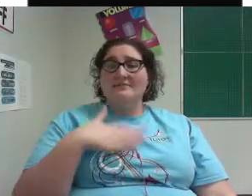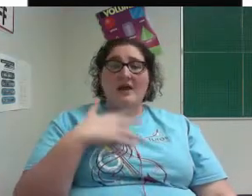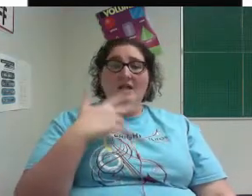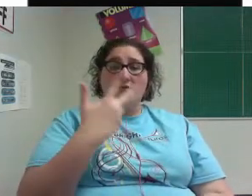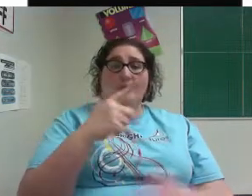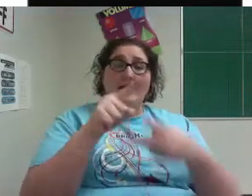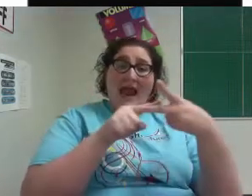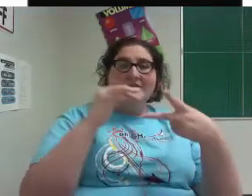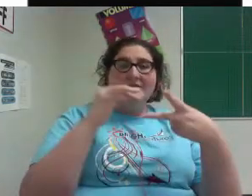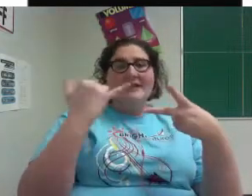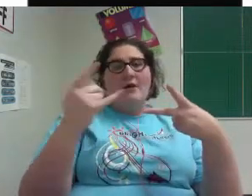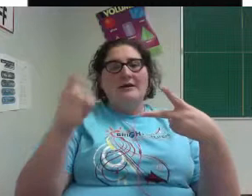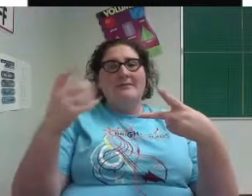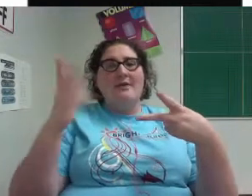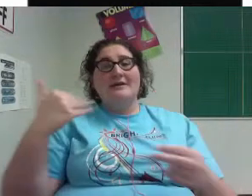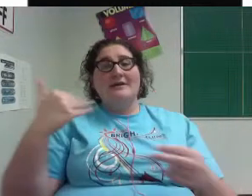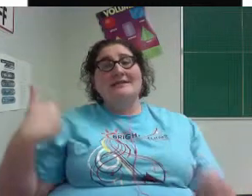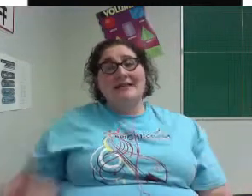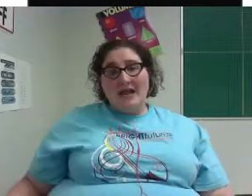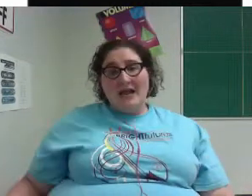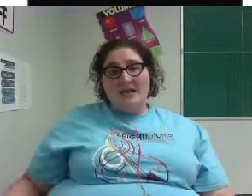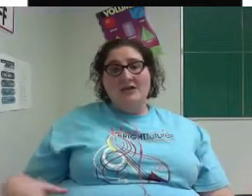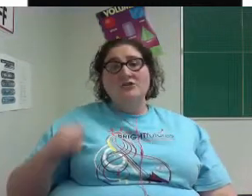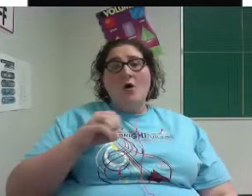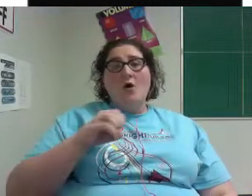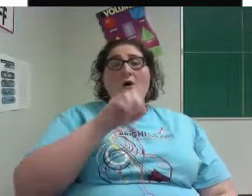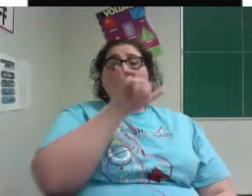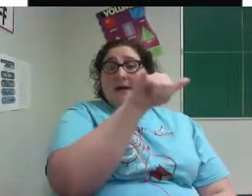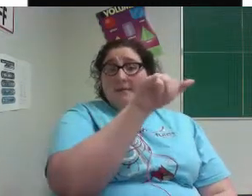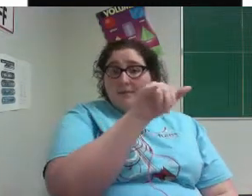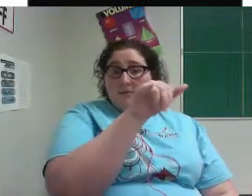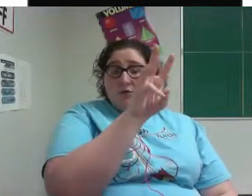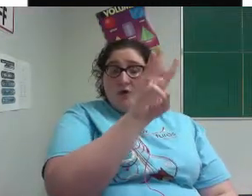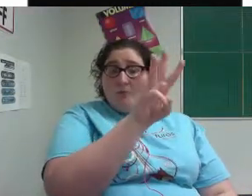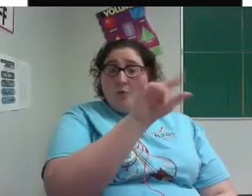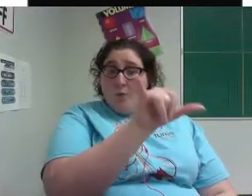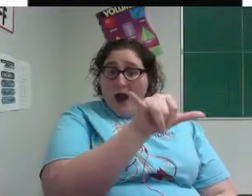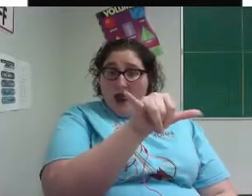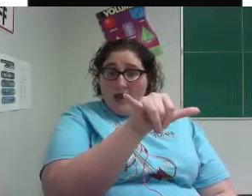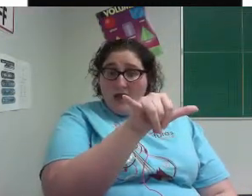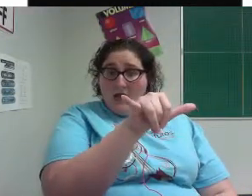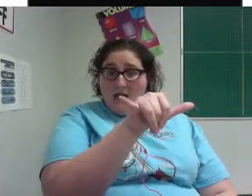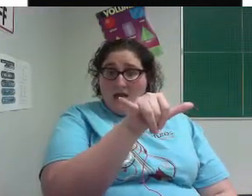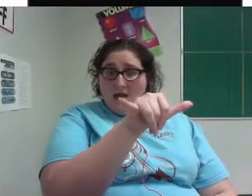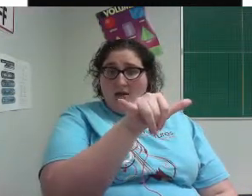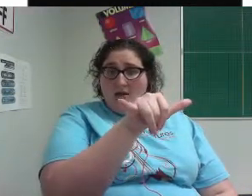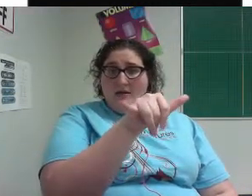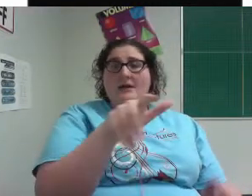There's my 3 angles. Now I need my 3 sides. So I'm looking at this as WY